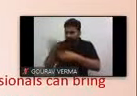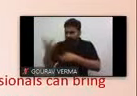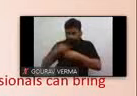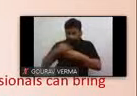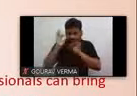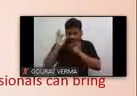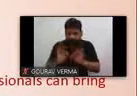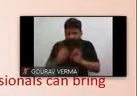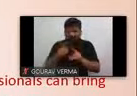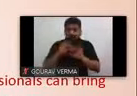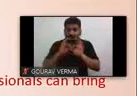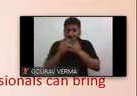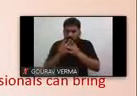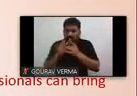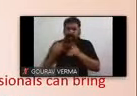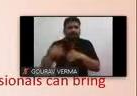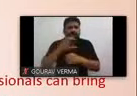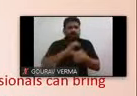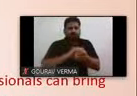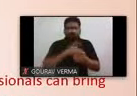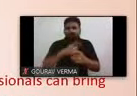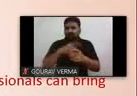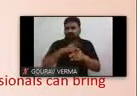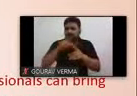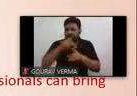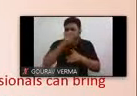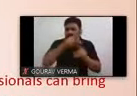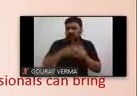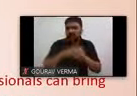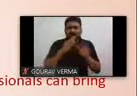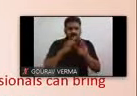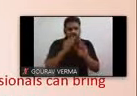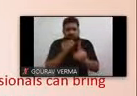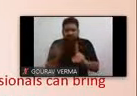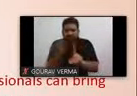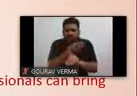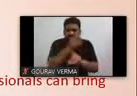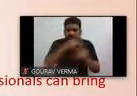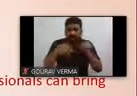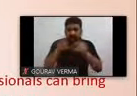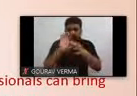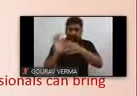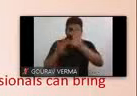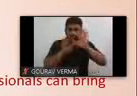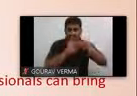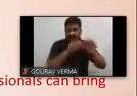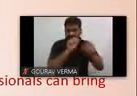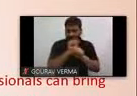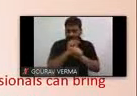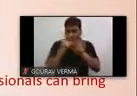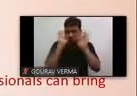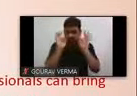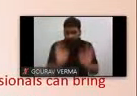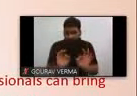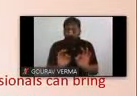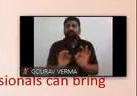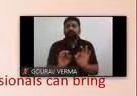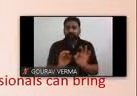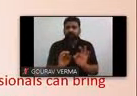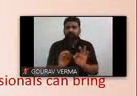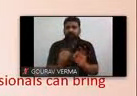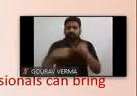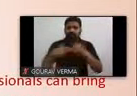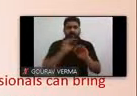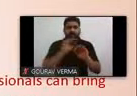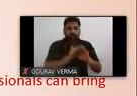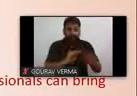and professional and neighbors and extended family work together in the then the